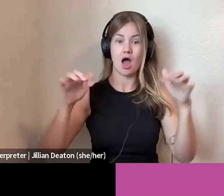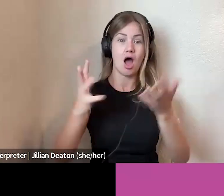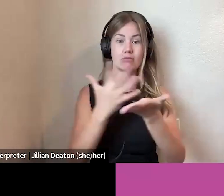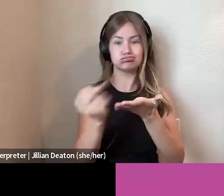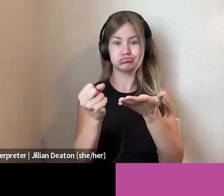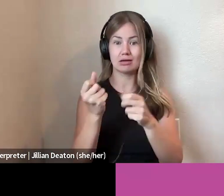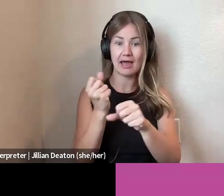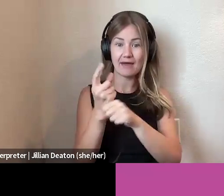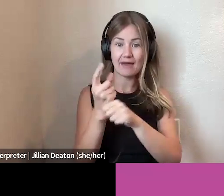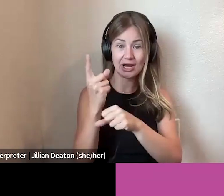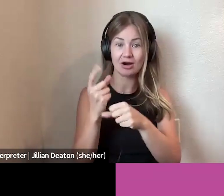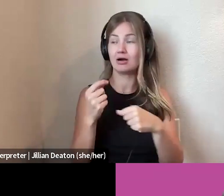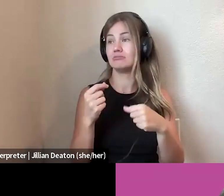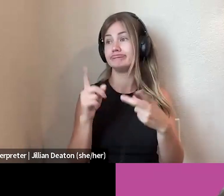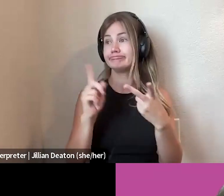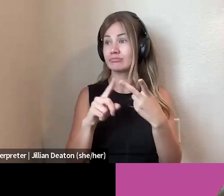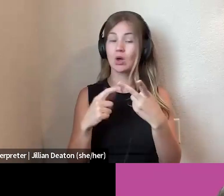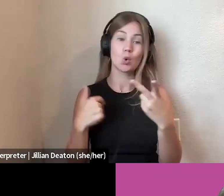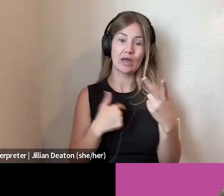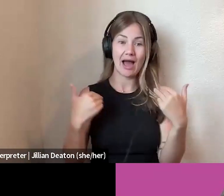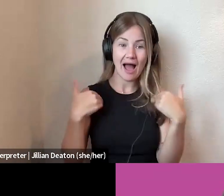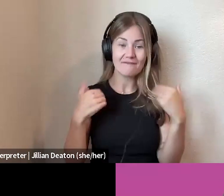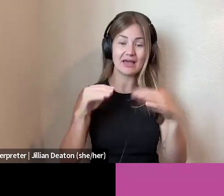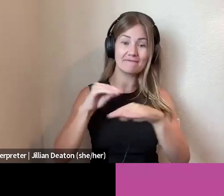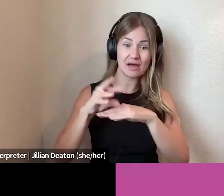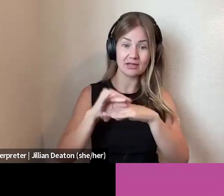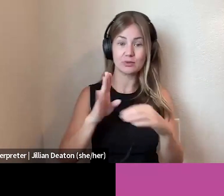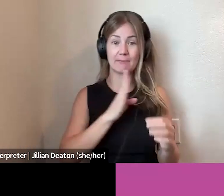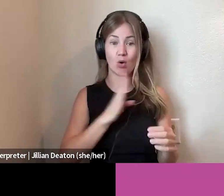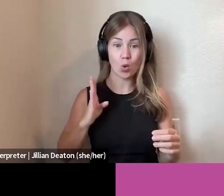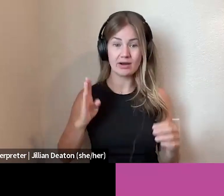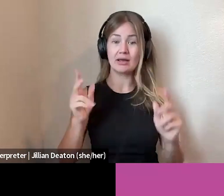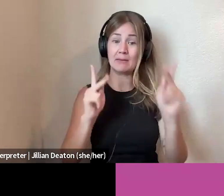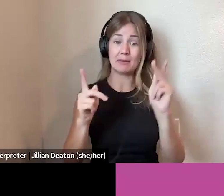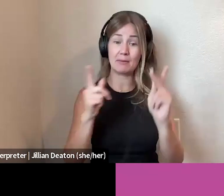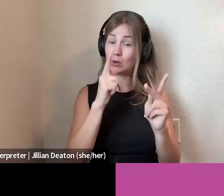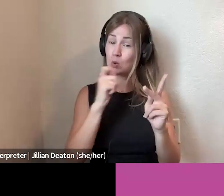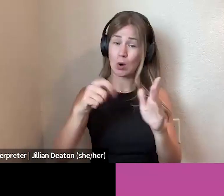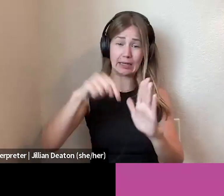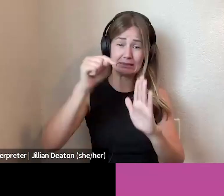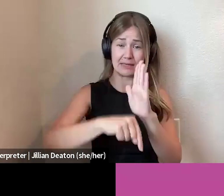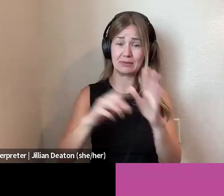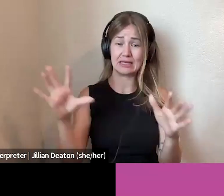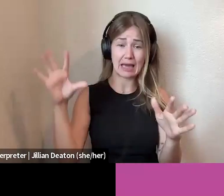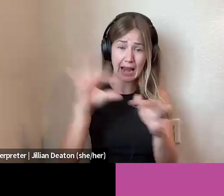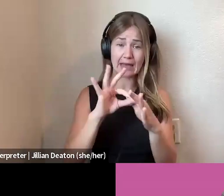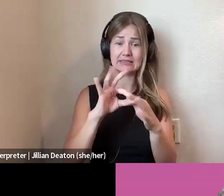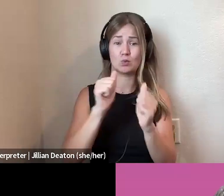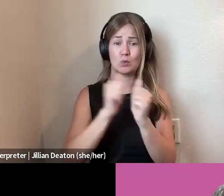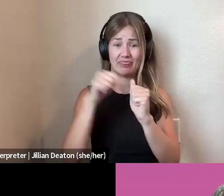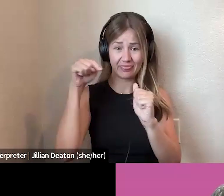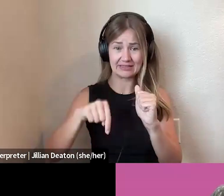appetite. We have an advisory board of people who are deeply connected and emerged in the community. There are signals